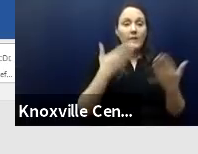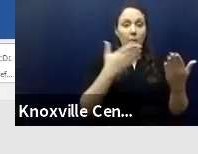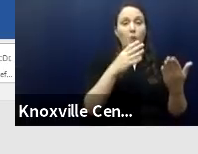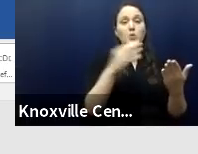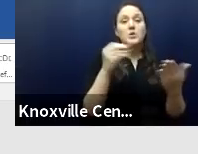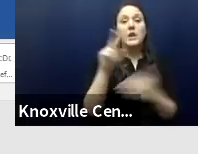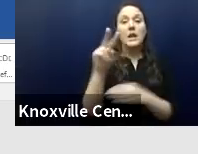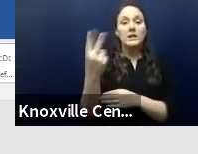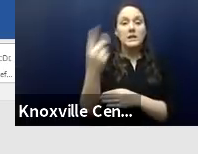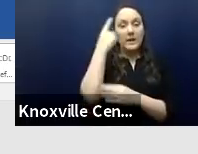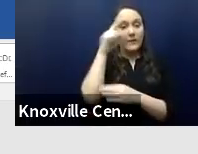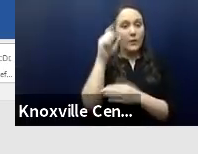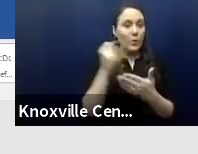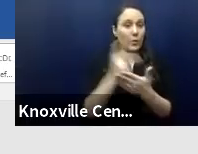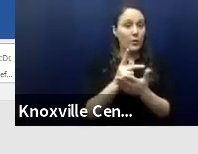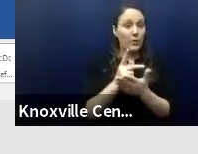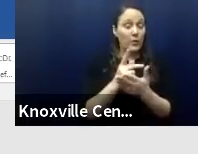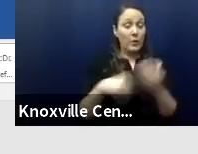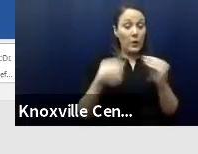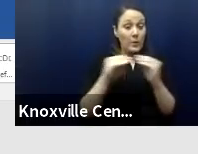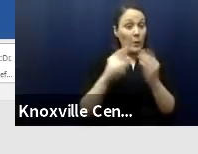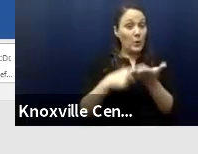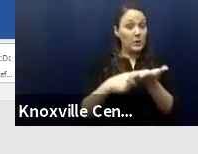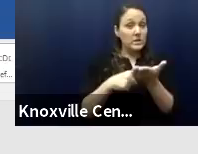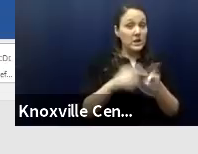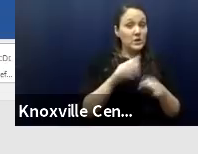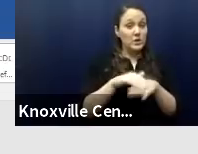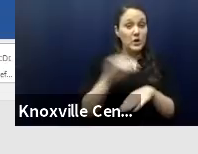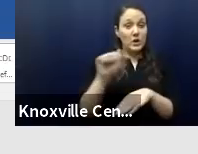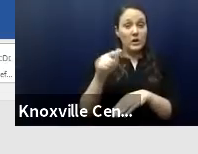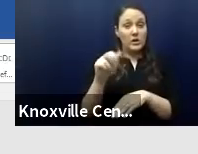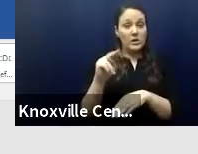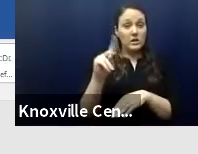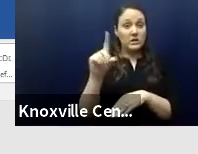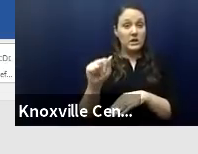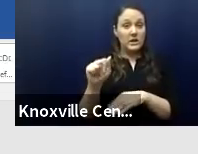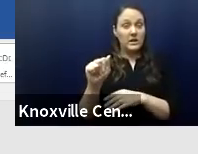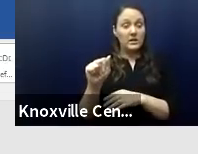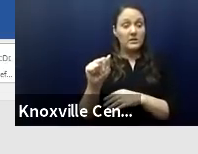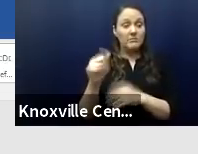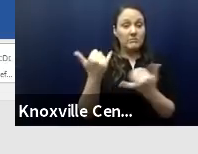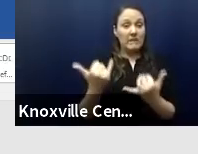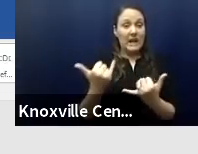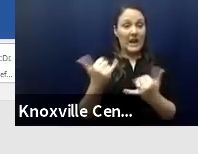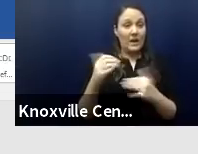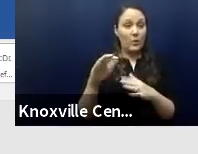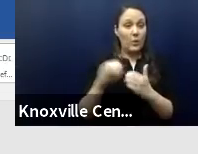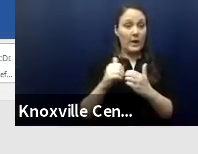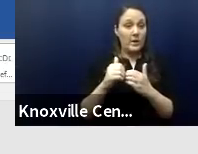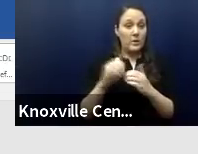Is there any further discussion on the agenda as it now stands?